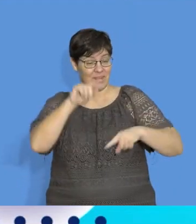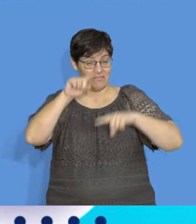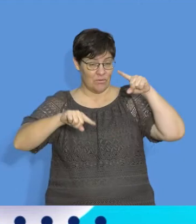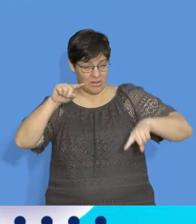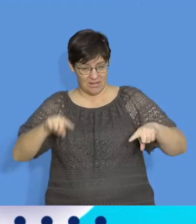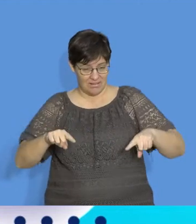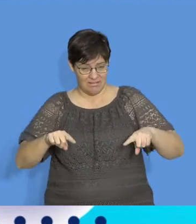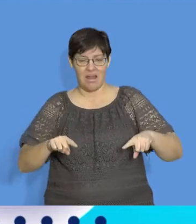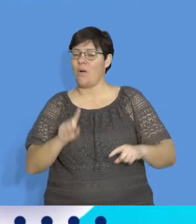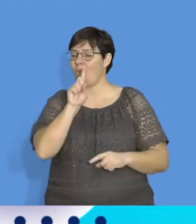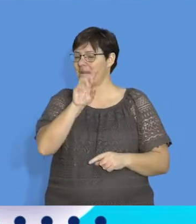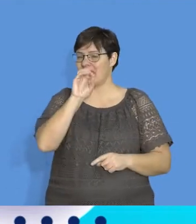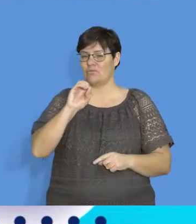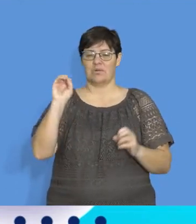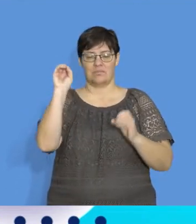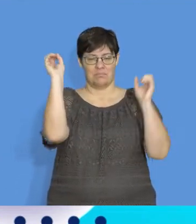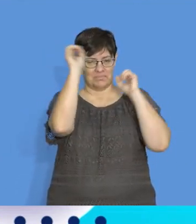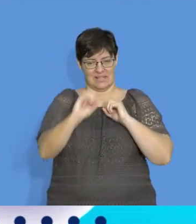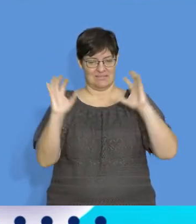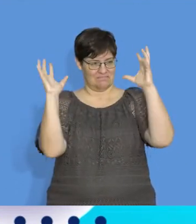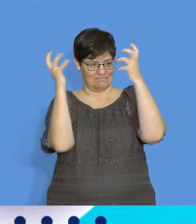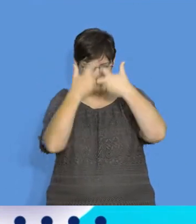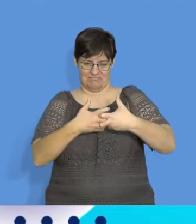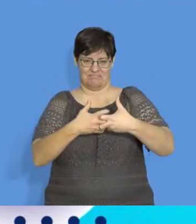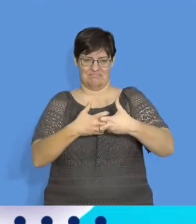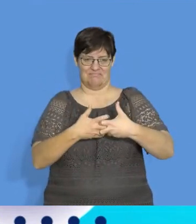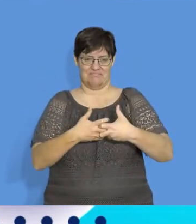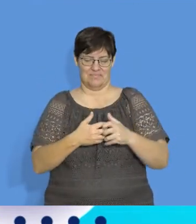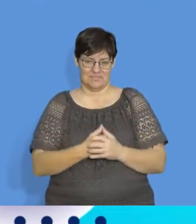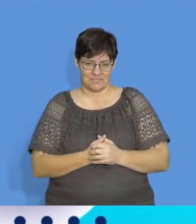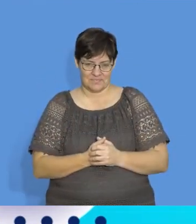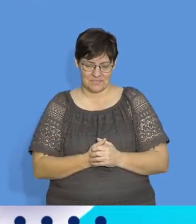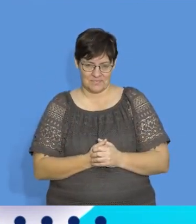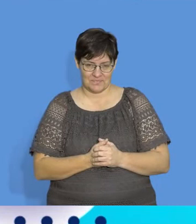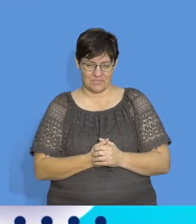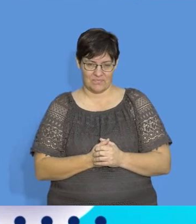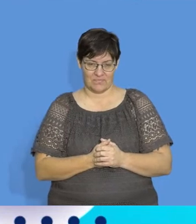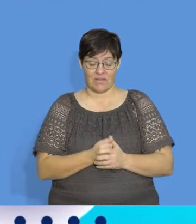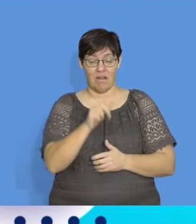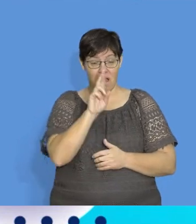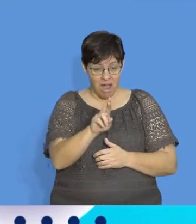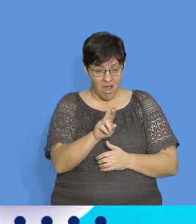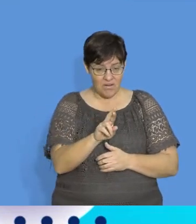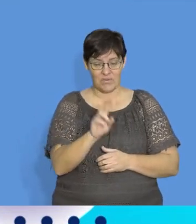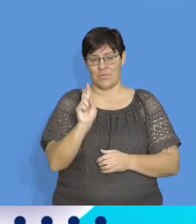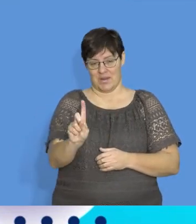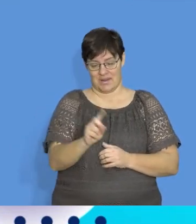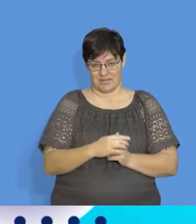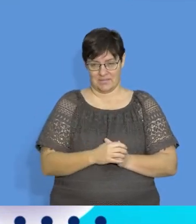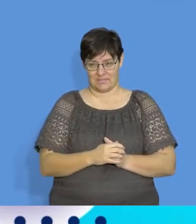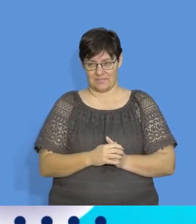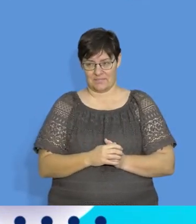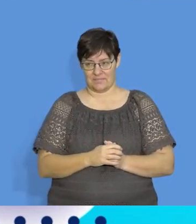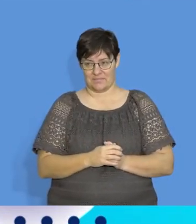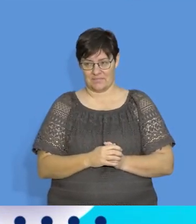So those two variables are, we're 100% sure that they are strongly associated if